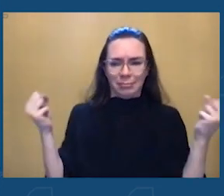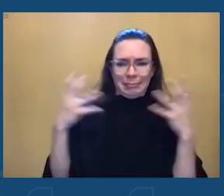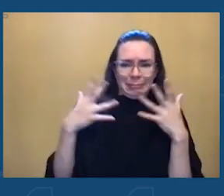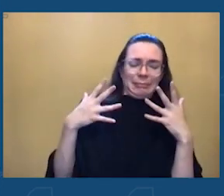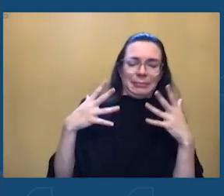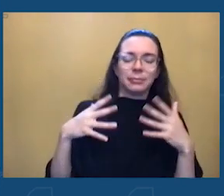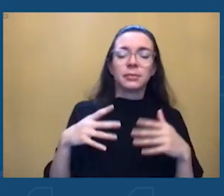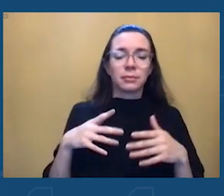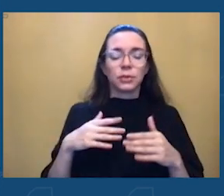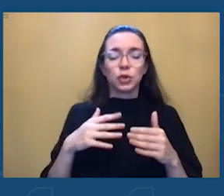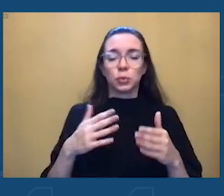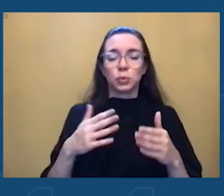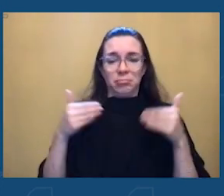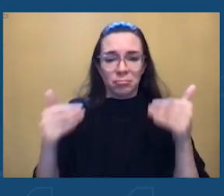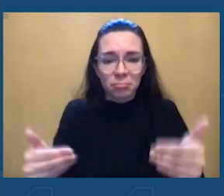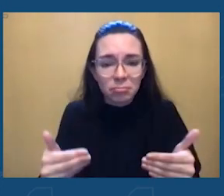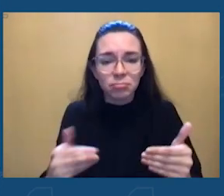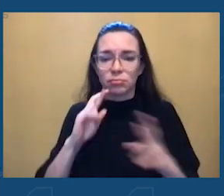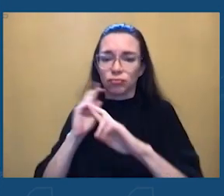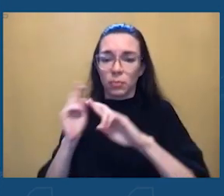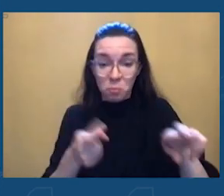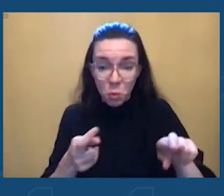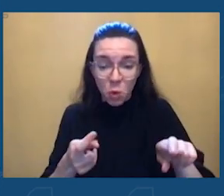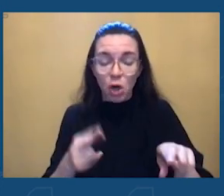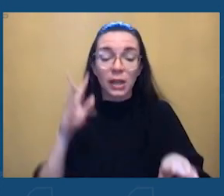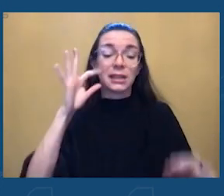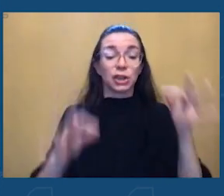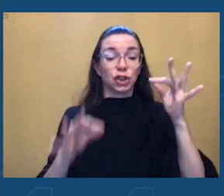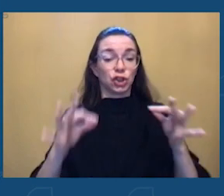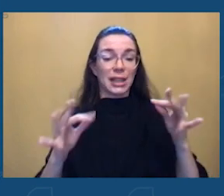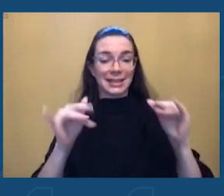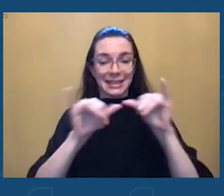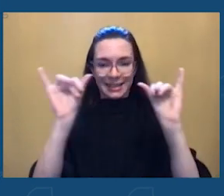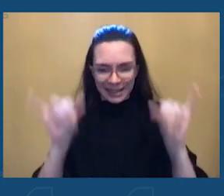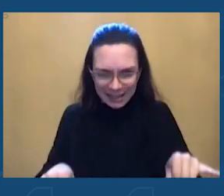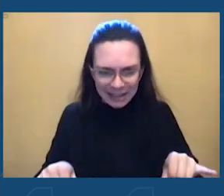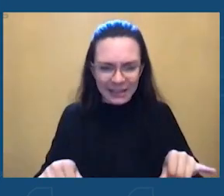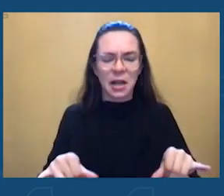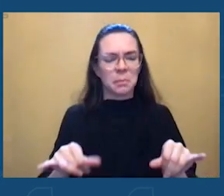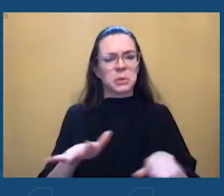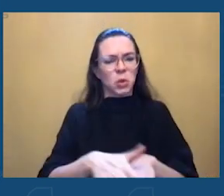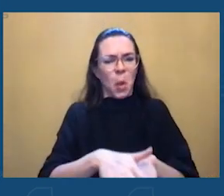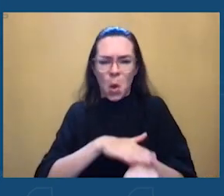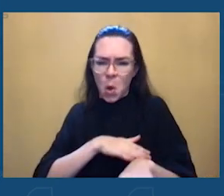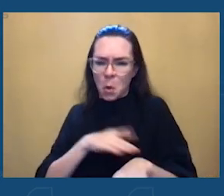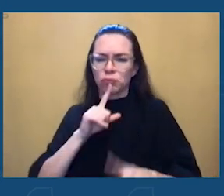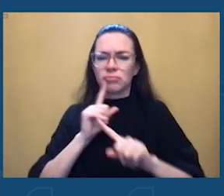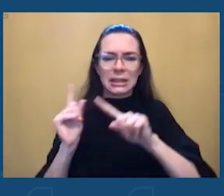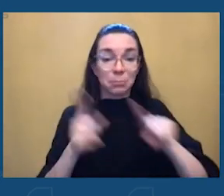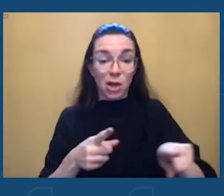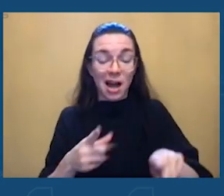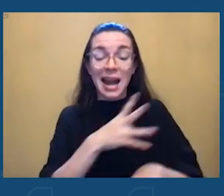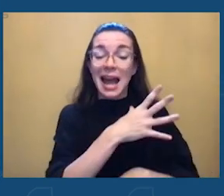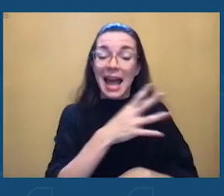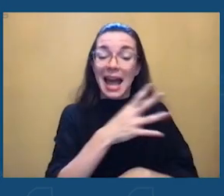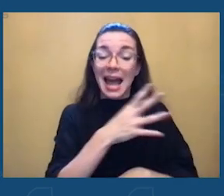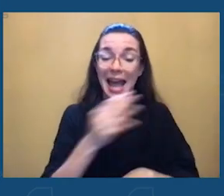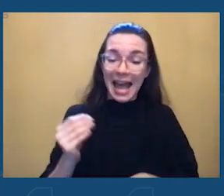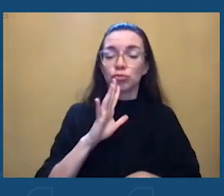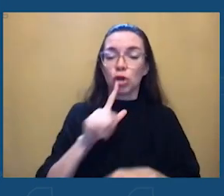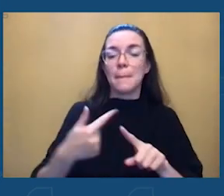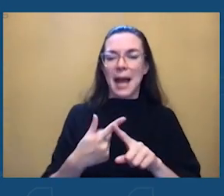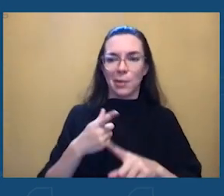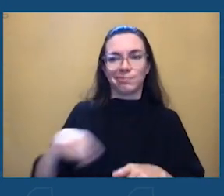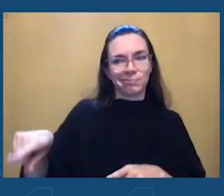responds slowly, if at all, and we talk incessantly about protecting defendants in